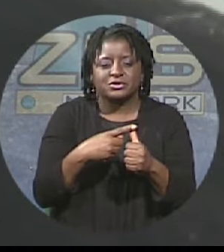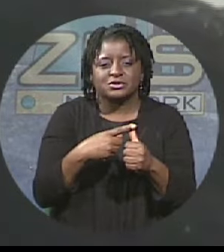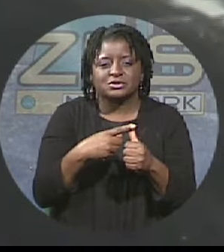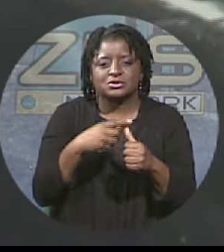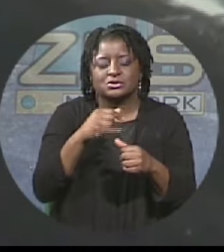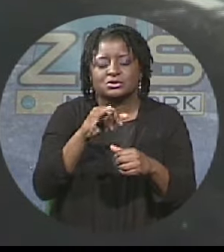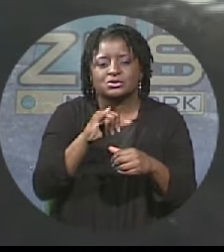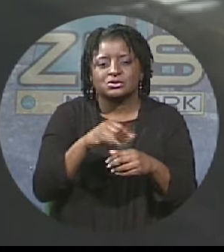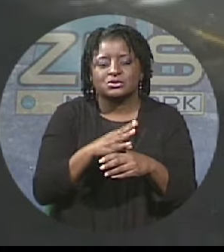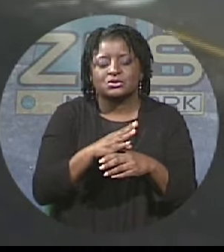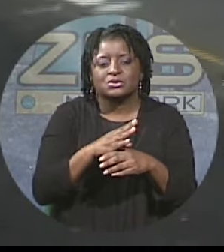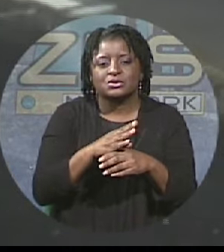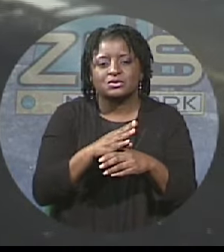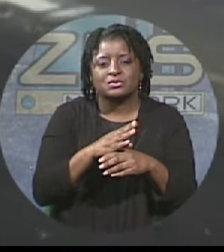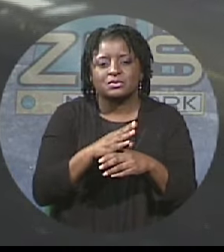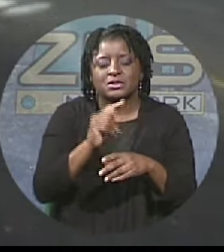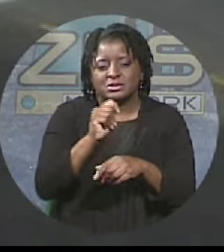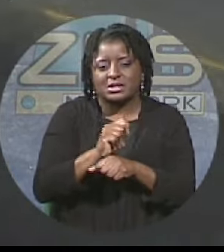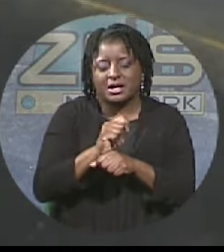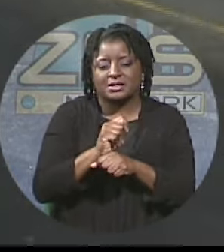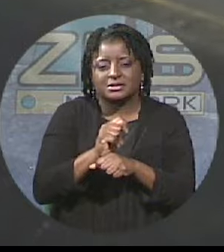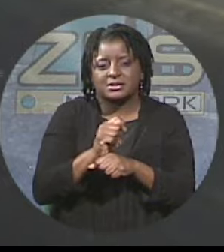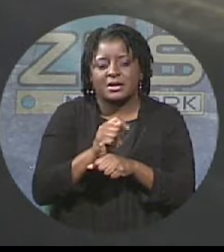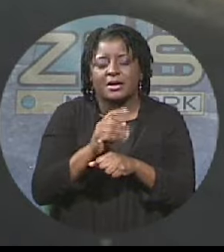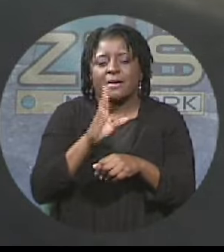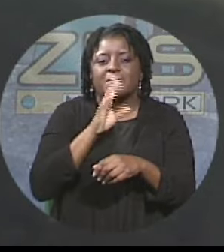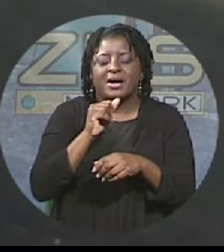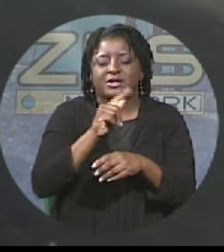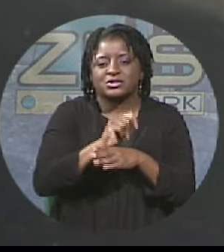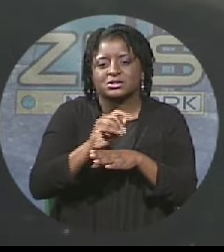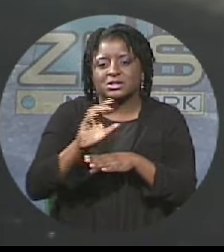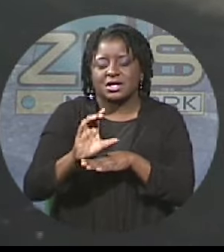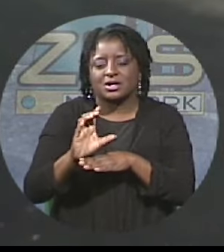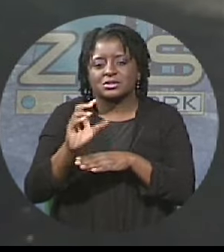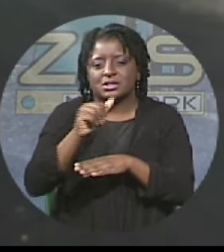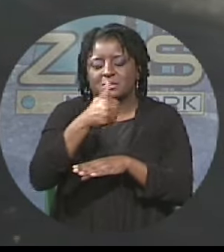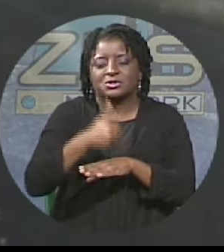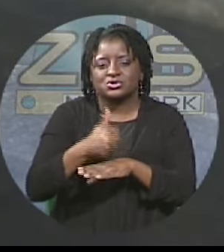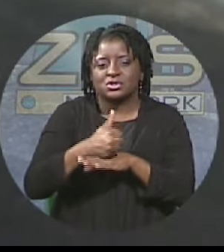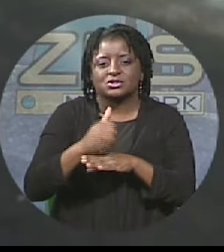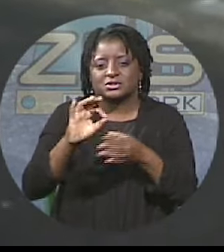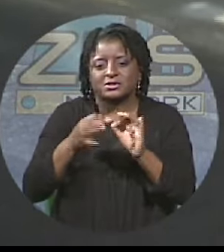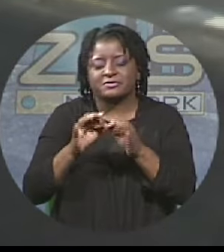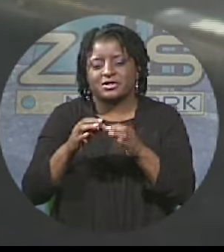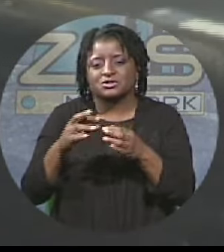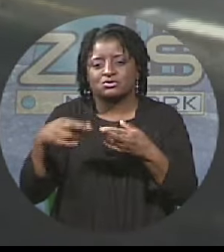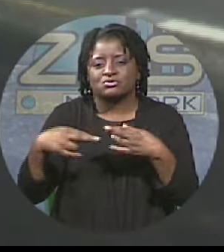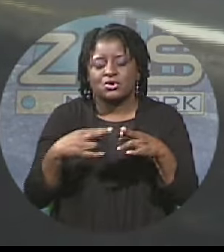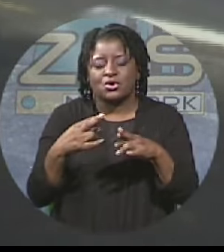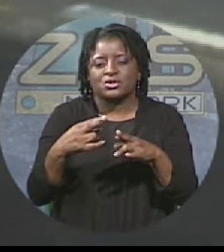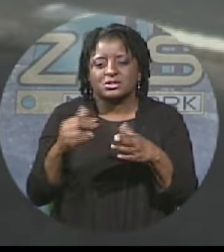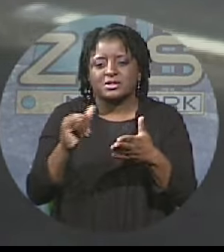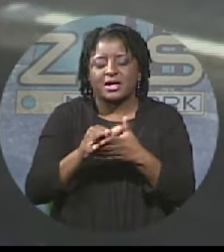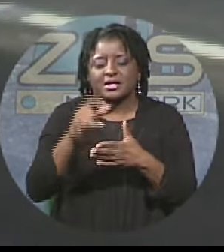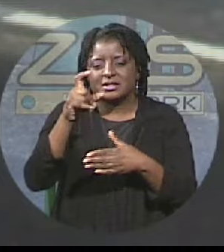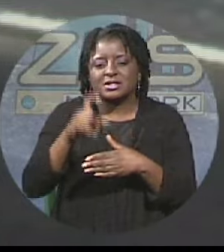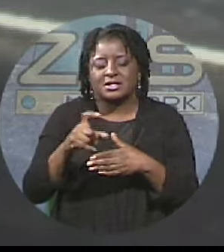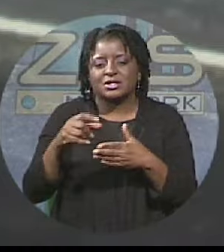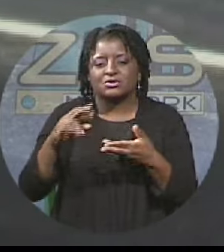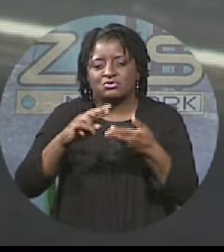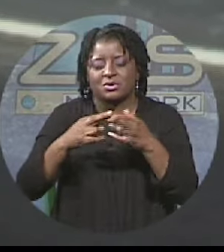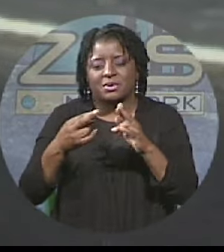to fix several roads that are in need of repair. Having heard of the success of the Bahamas Striping Group of companies, Premier Charlene Cartwright Robinson was